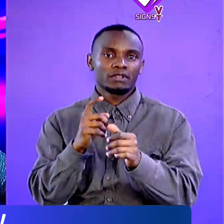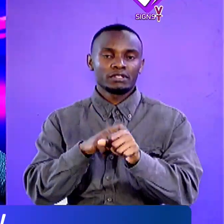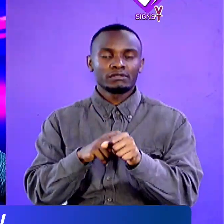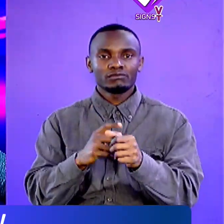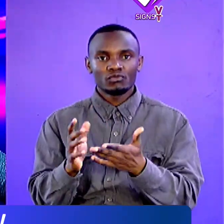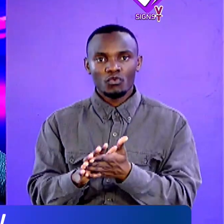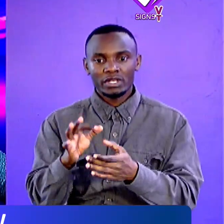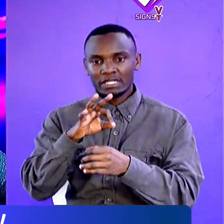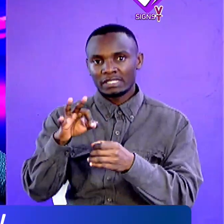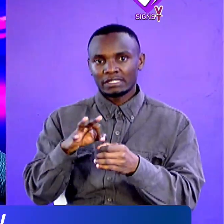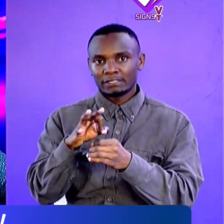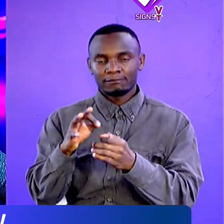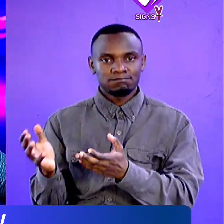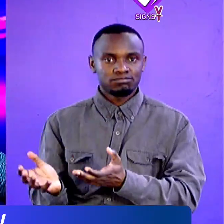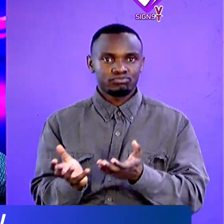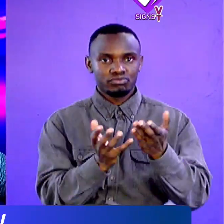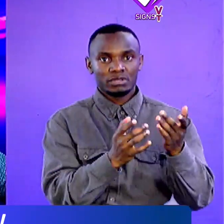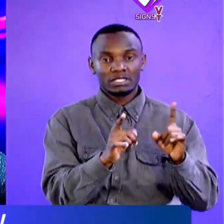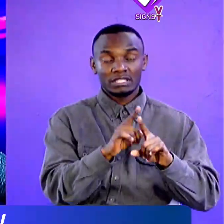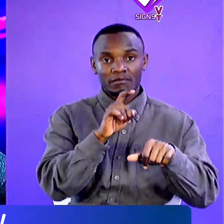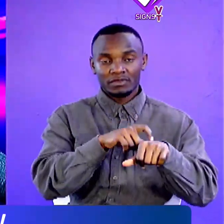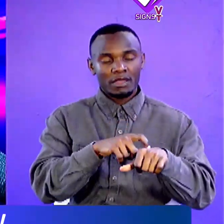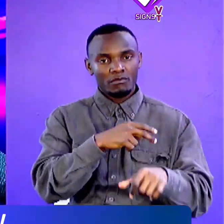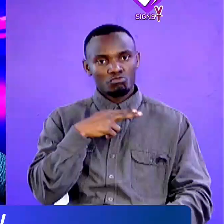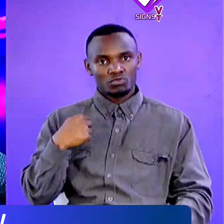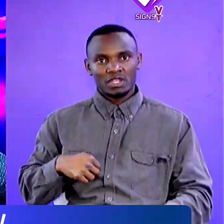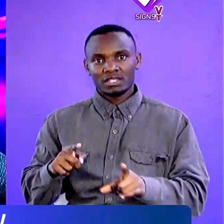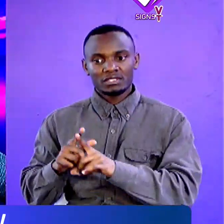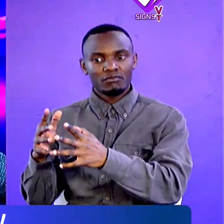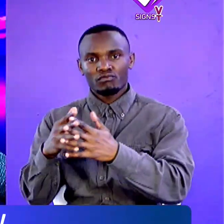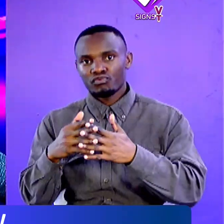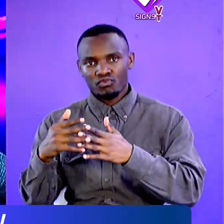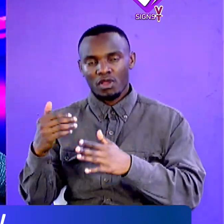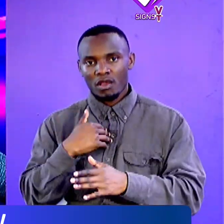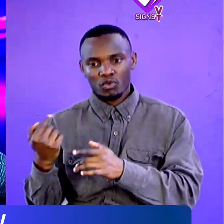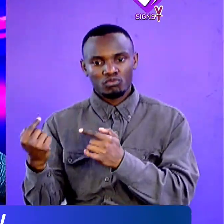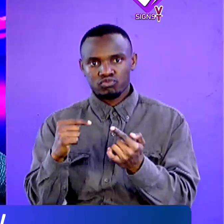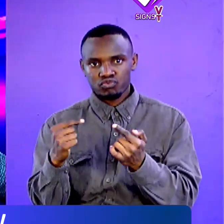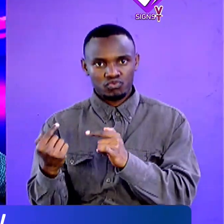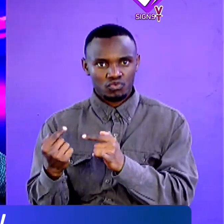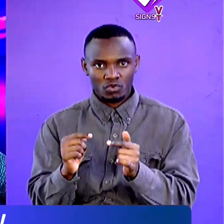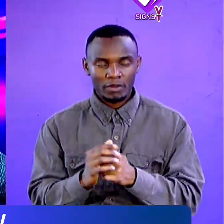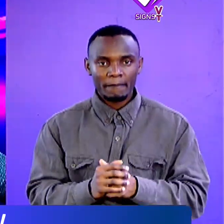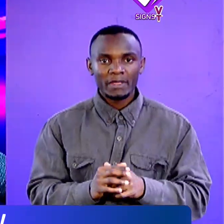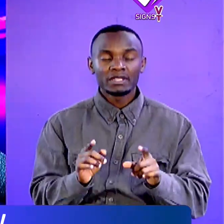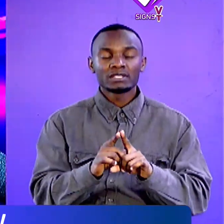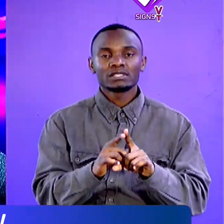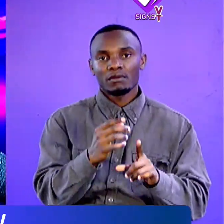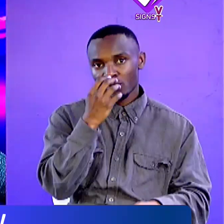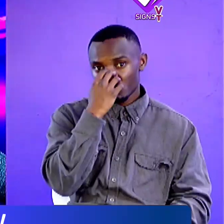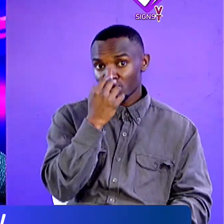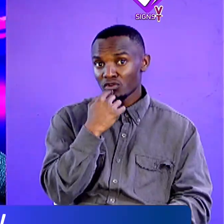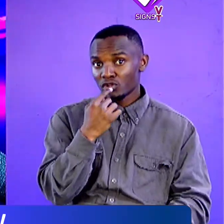Beijing continues to steer tensions with the United States. Ruto told a presidential private sector roundtable in Nairobi that